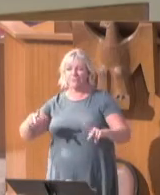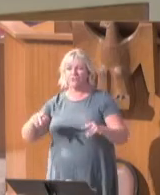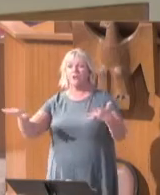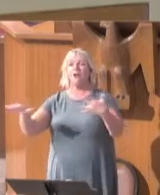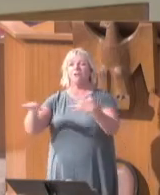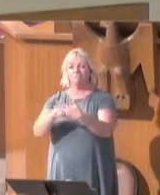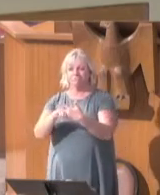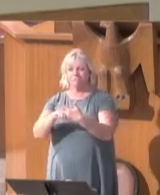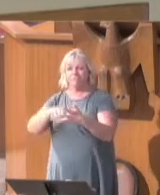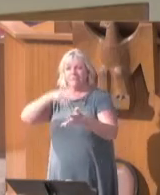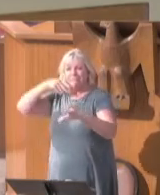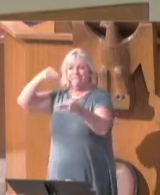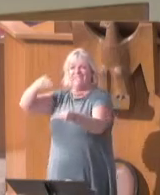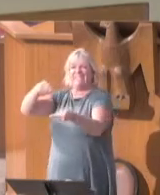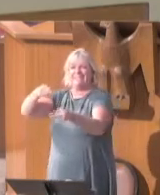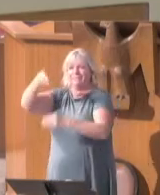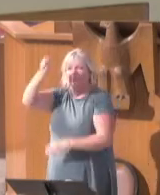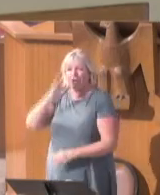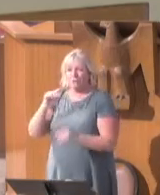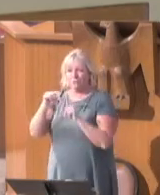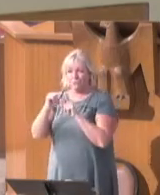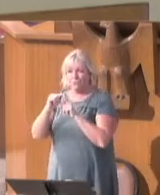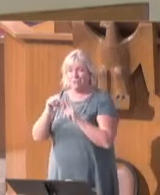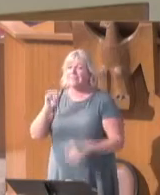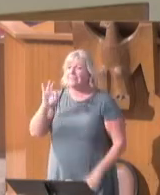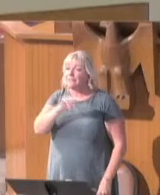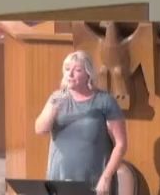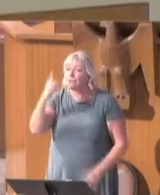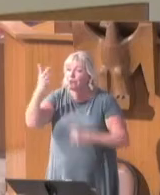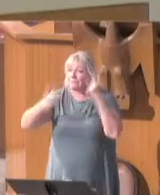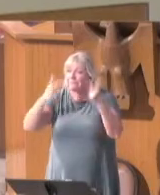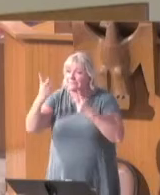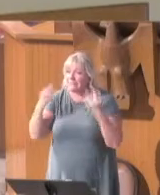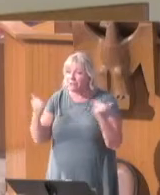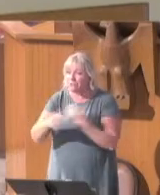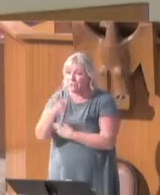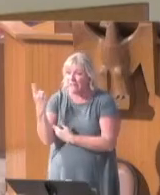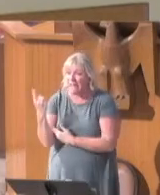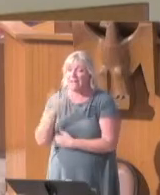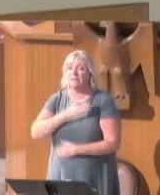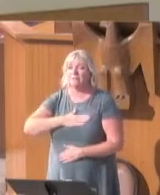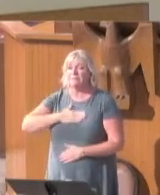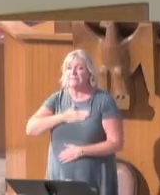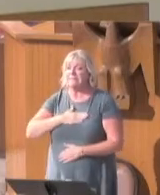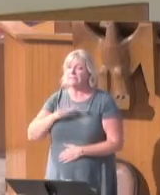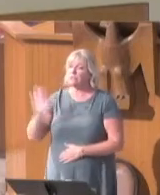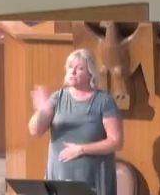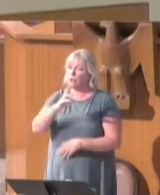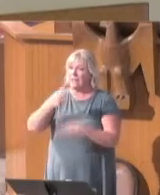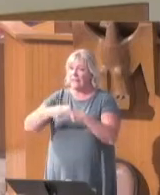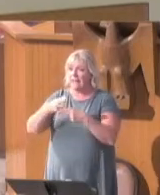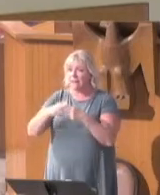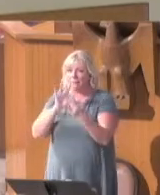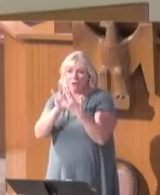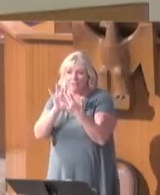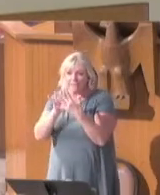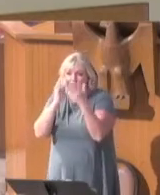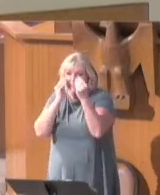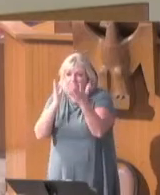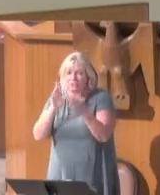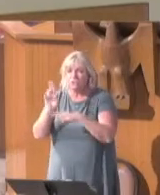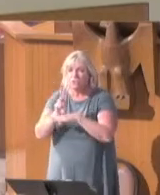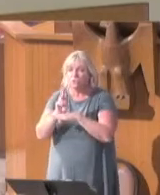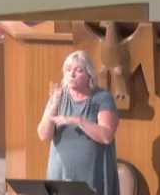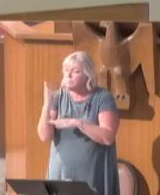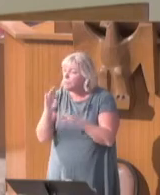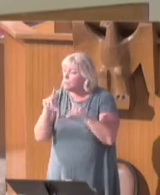to be nourished. If you're visiting with us today, we invite you before you leave to put your name and contact information in the blue